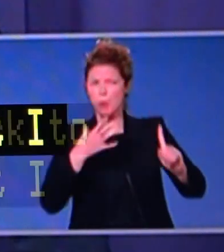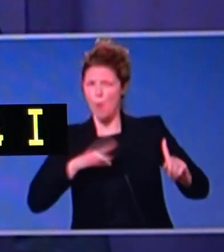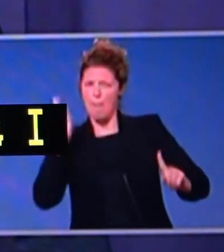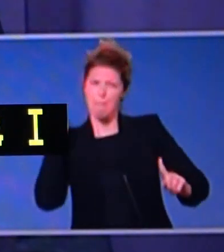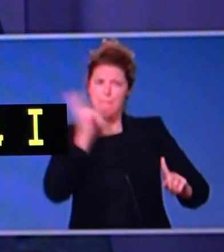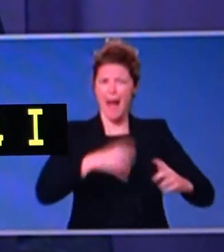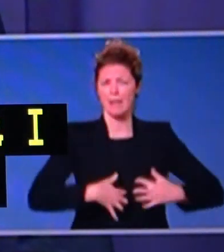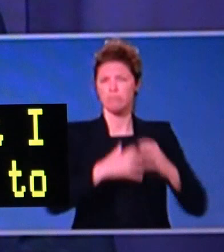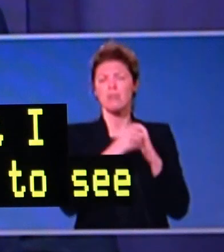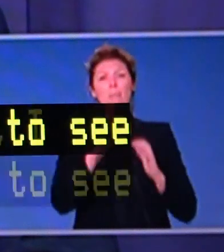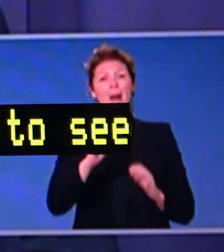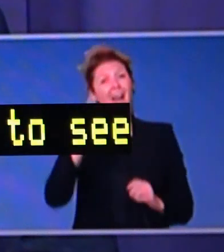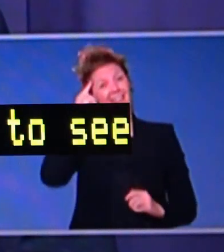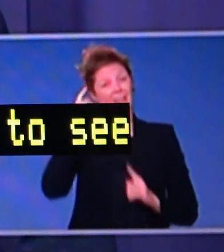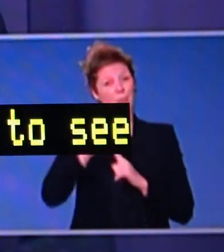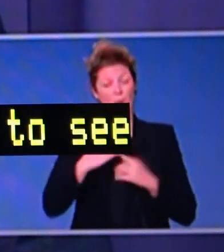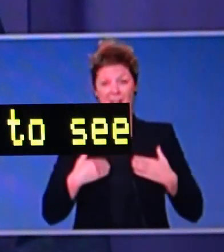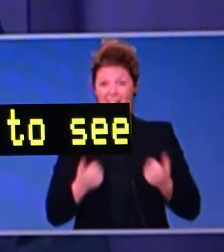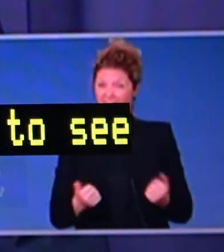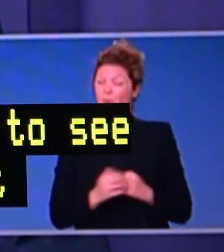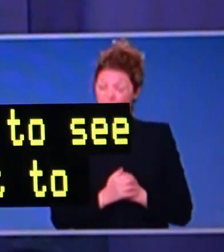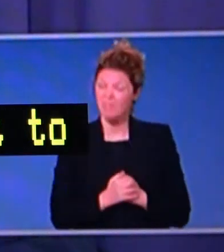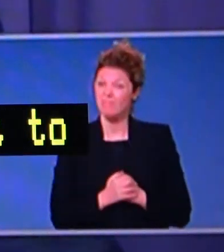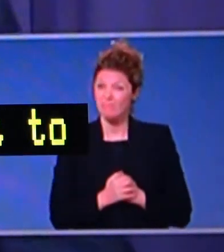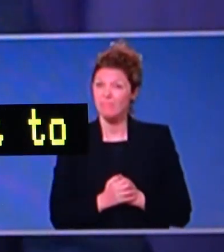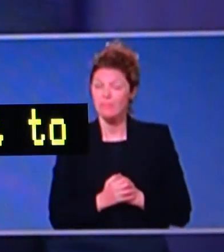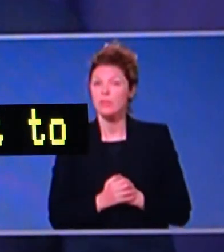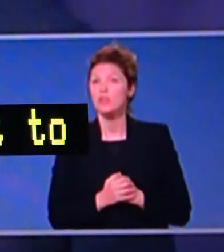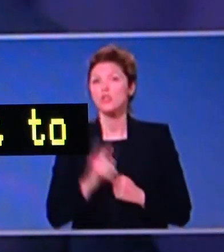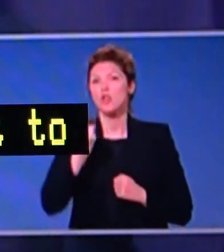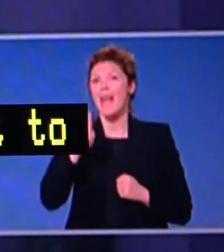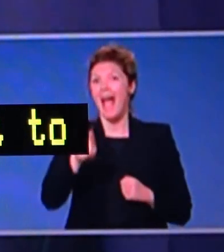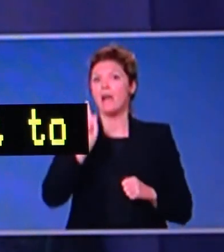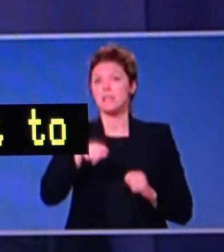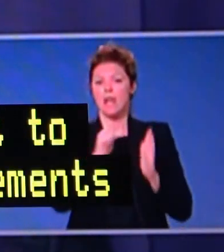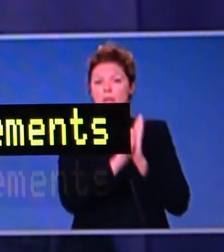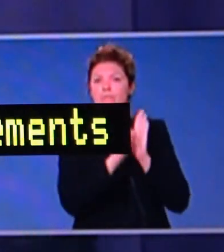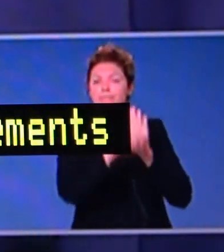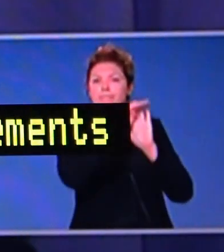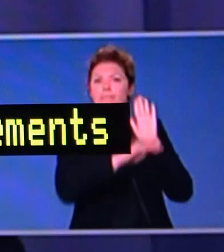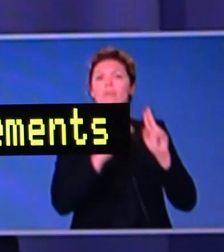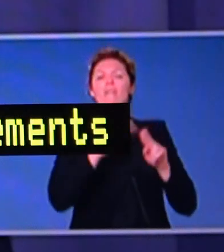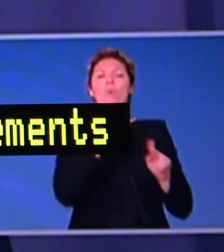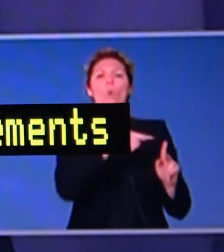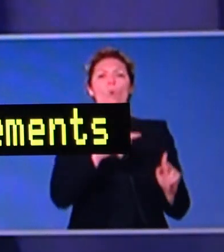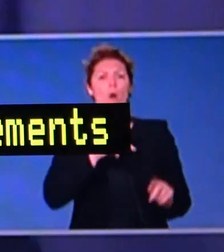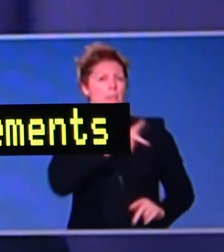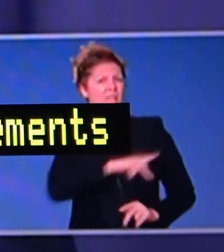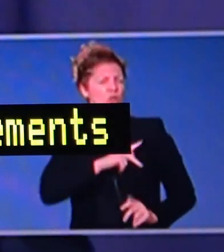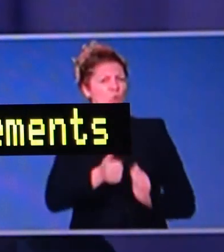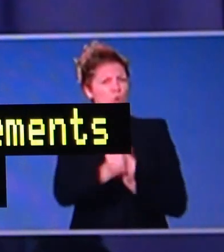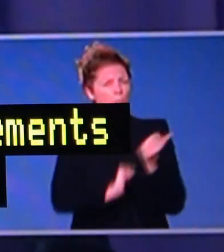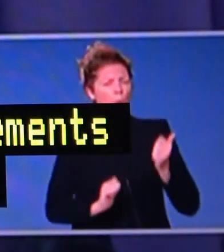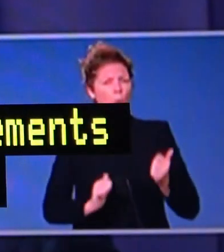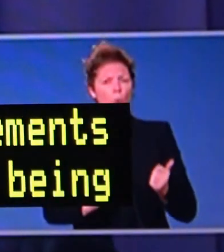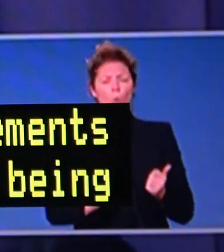the health requirements. And there is the code that is being developed for elite sport, professional support, community sport, as